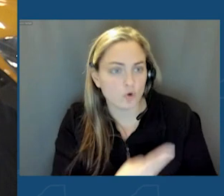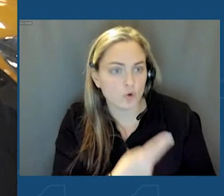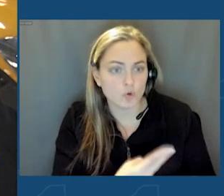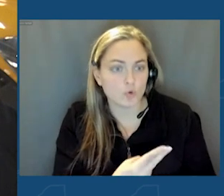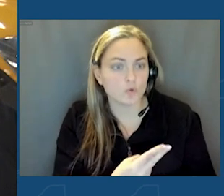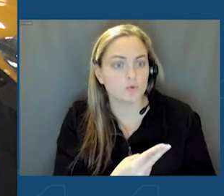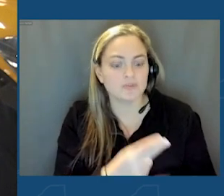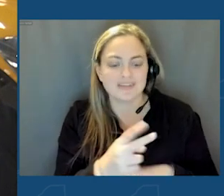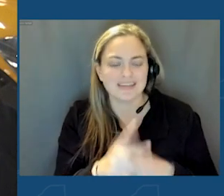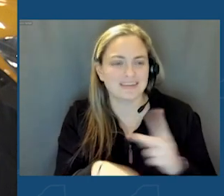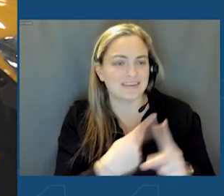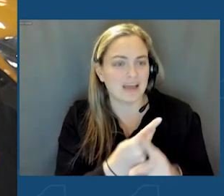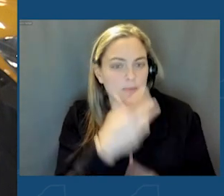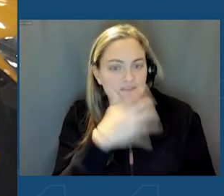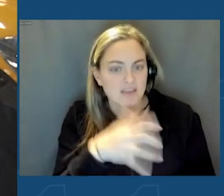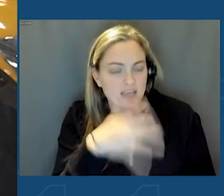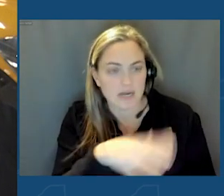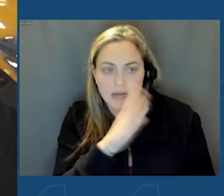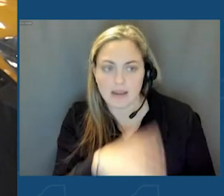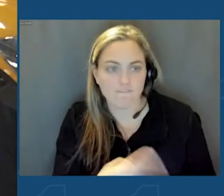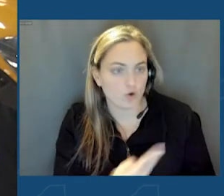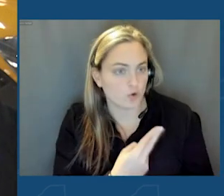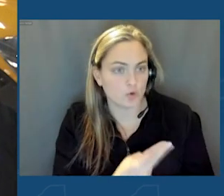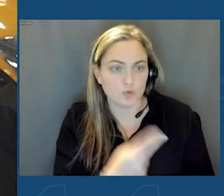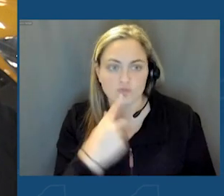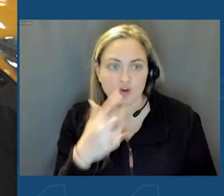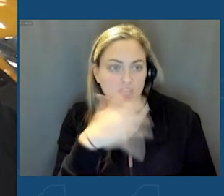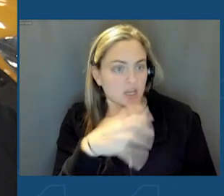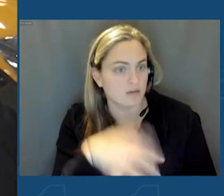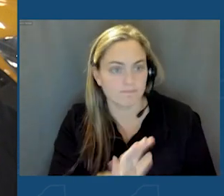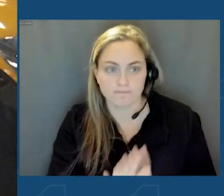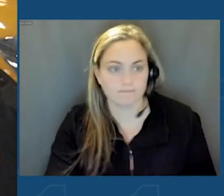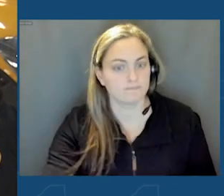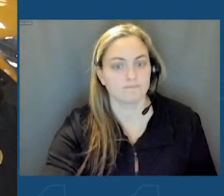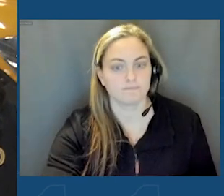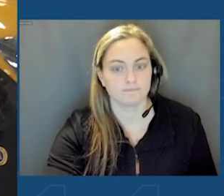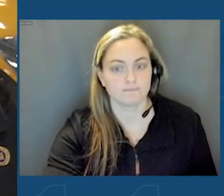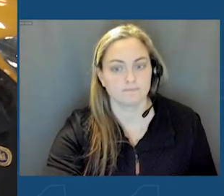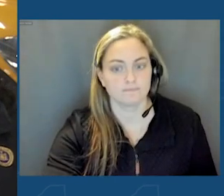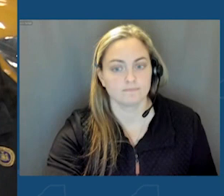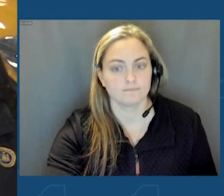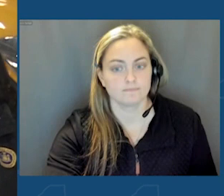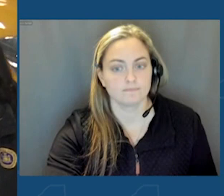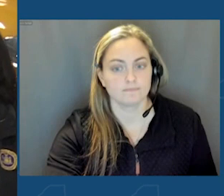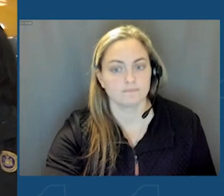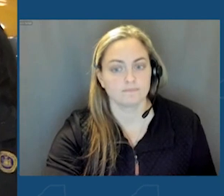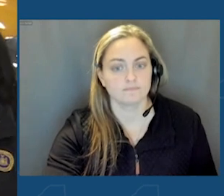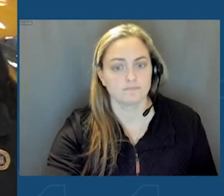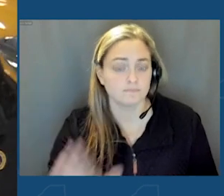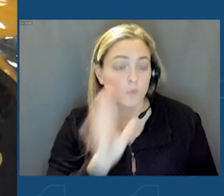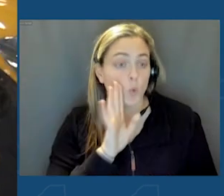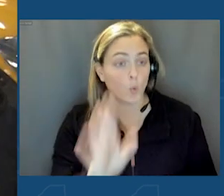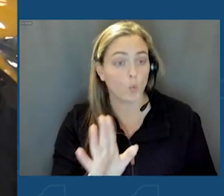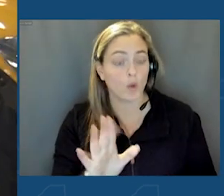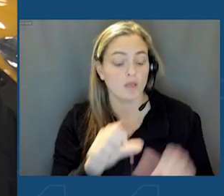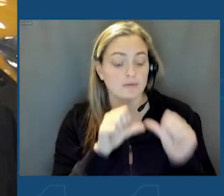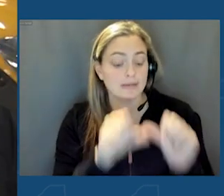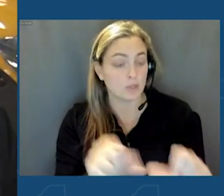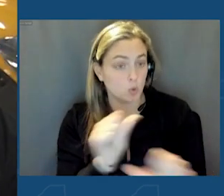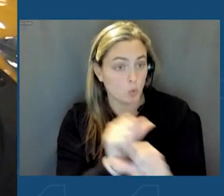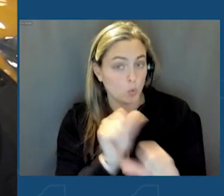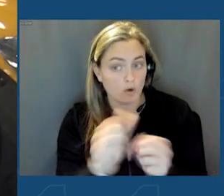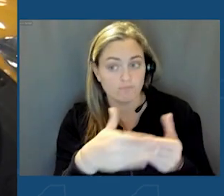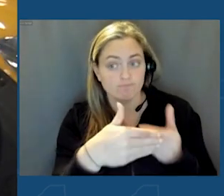a source of heat your gas stove should never be used as a source of heat we will stay deployed for the remainder of the storm